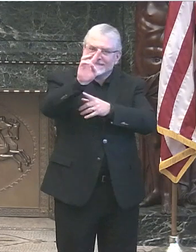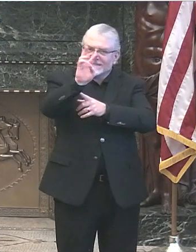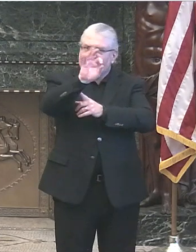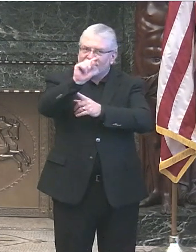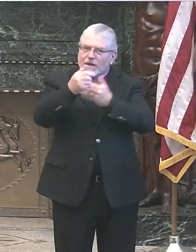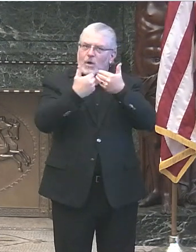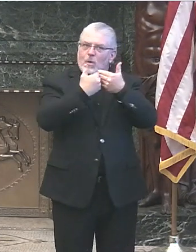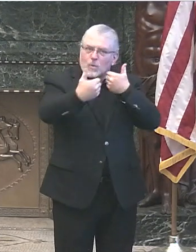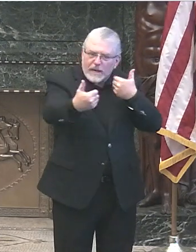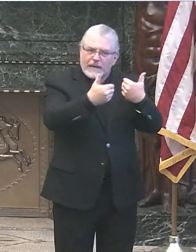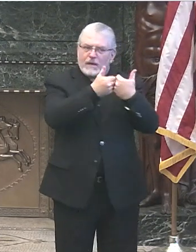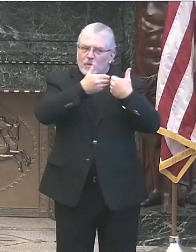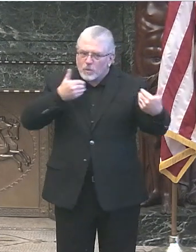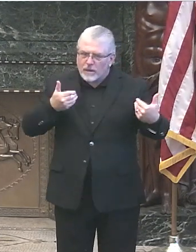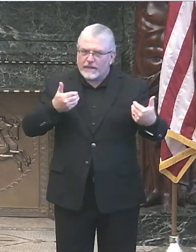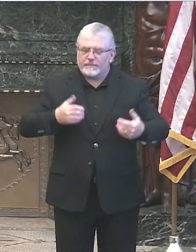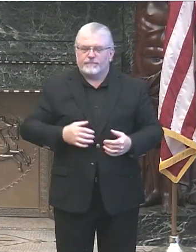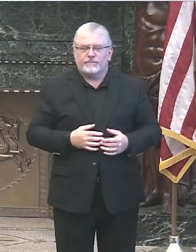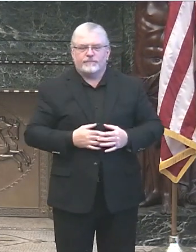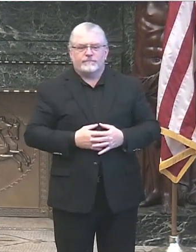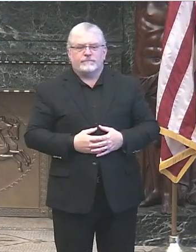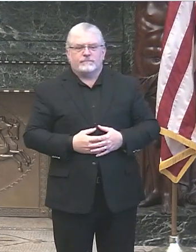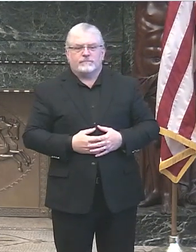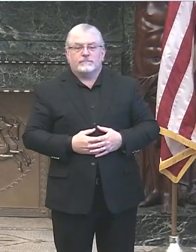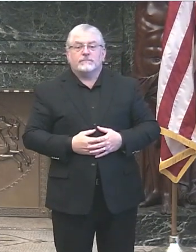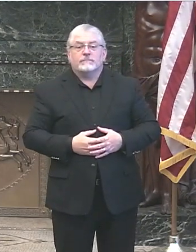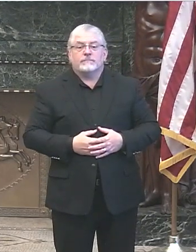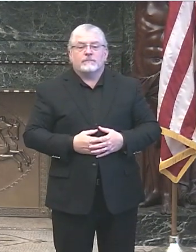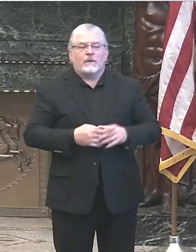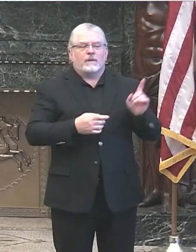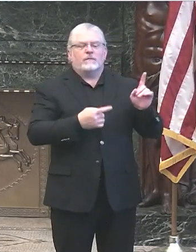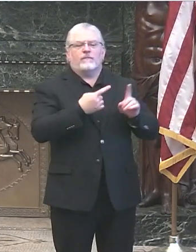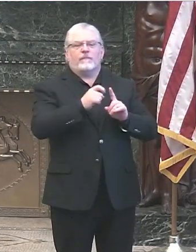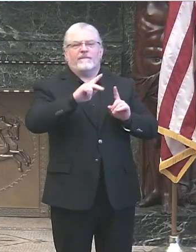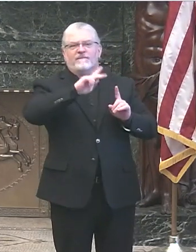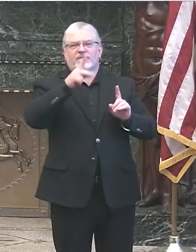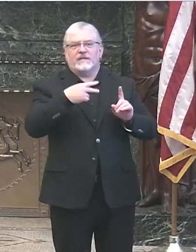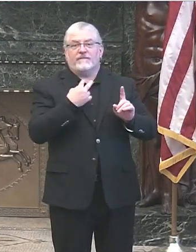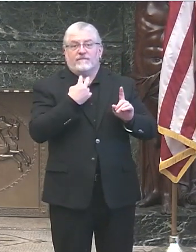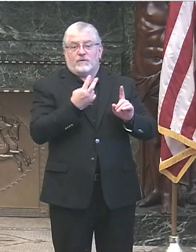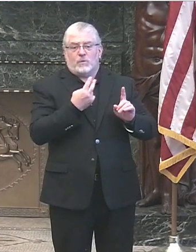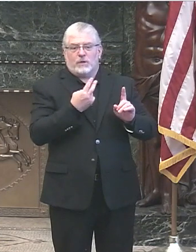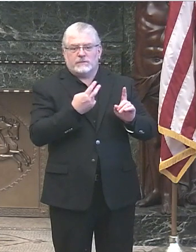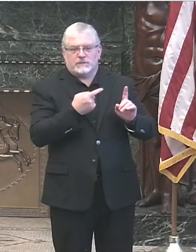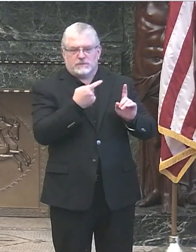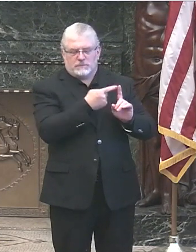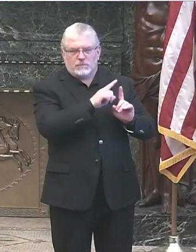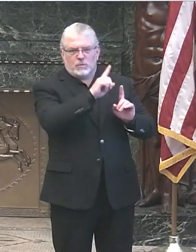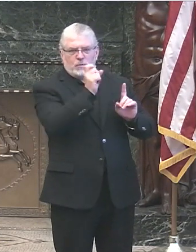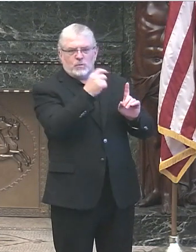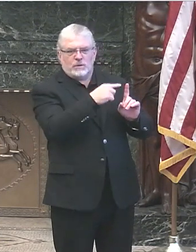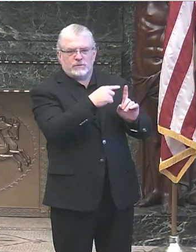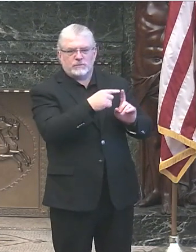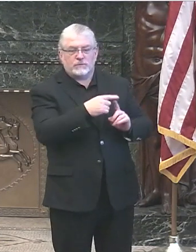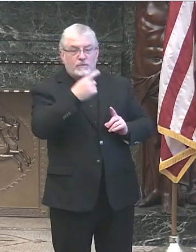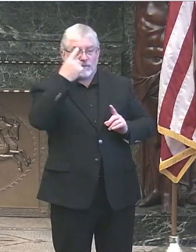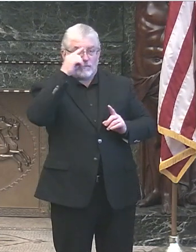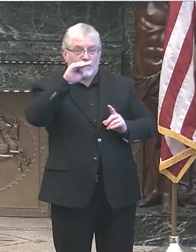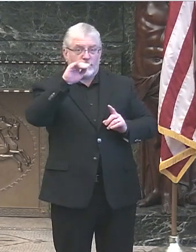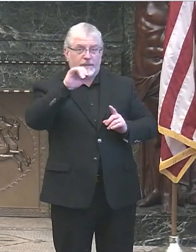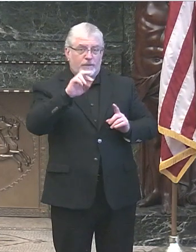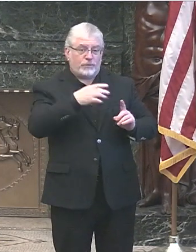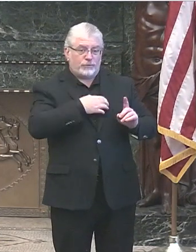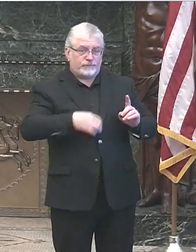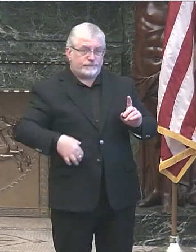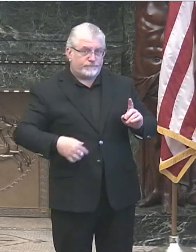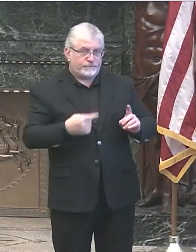Next, we have John Kopp with Philly Voice. John? Hi, yes, this question's for the mayor. The Friends of the